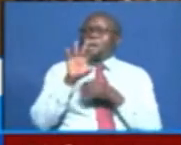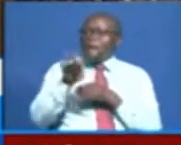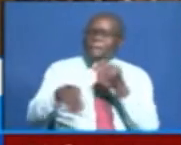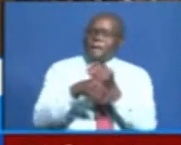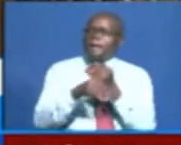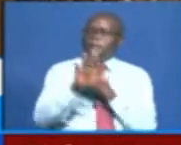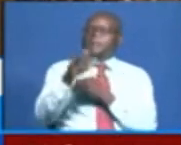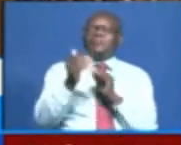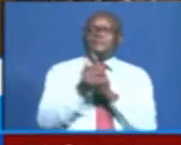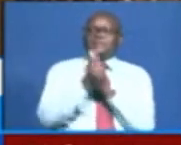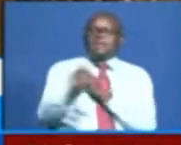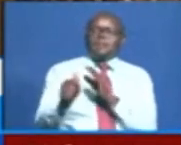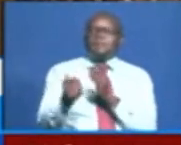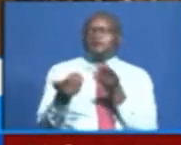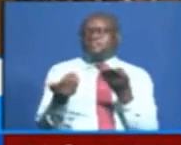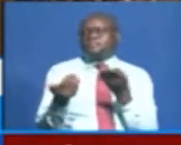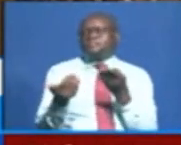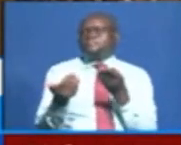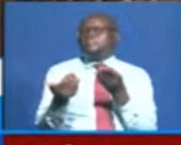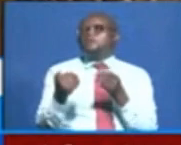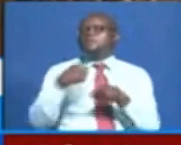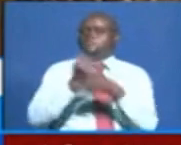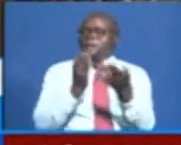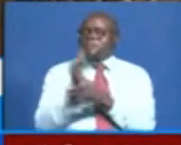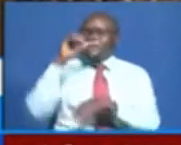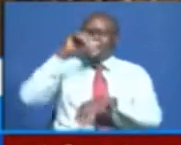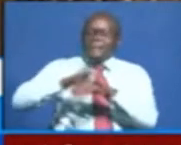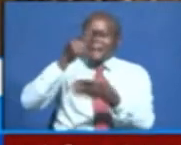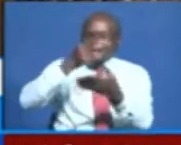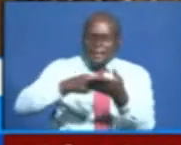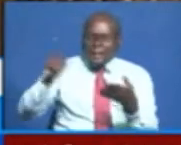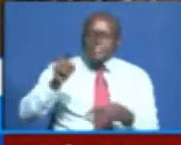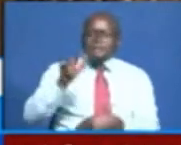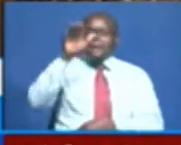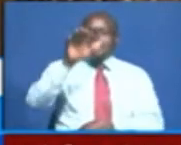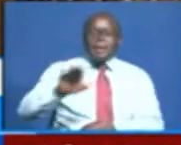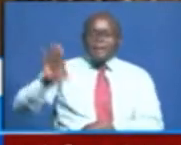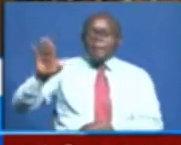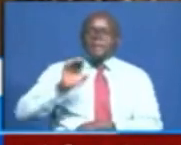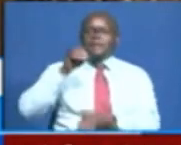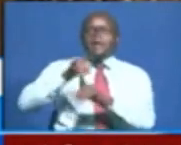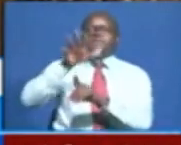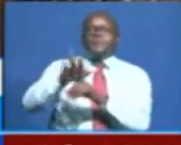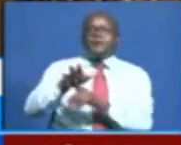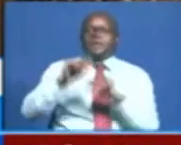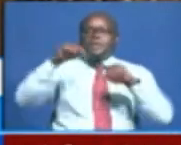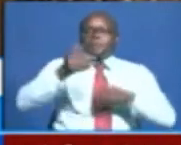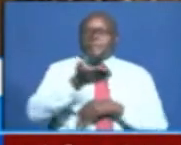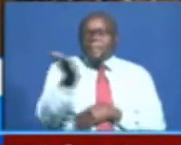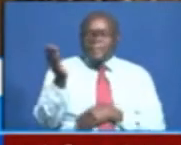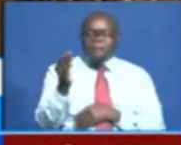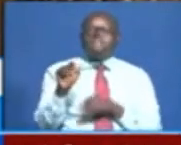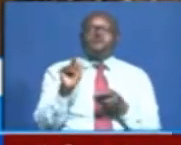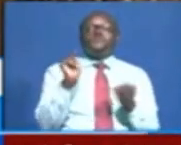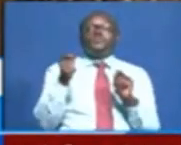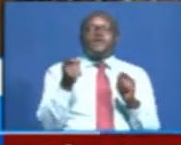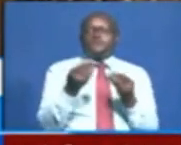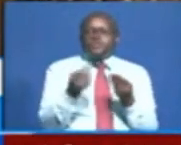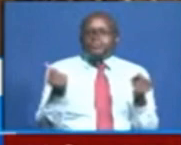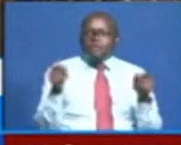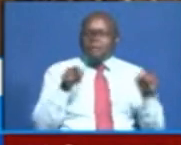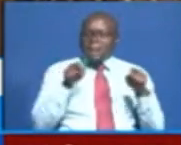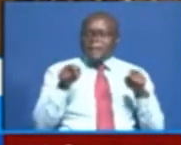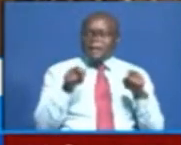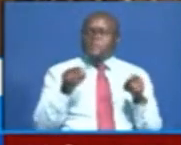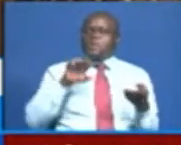and expertise and ensure they acquire requisite parliamentary exposure to enable them handle complex and new